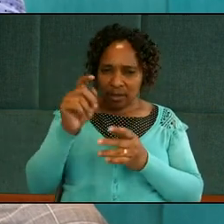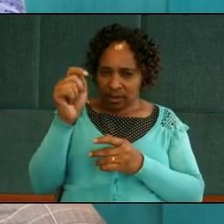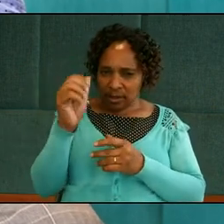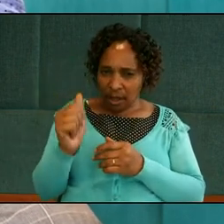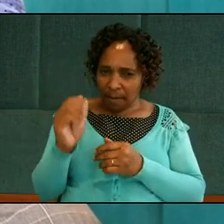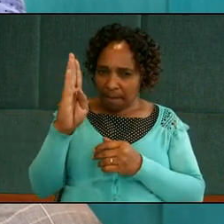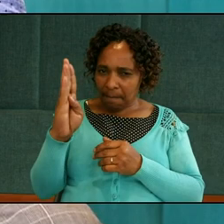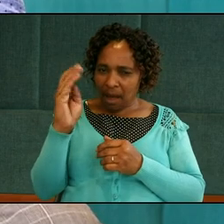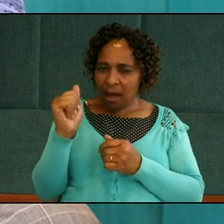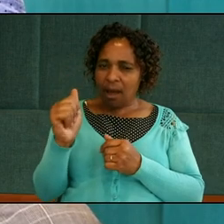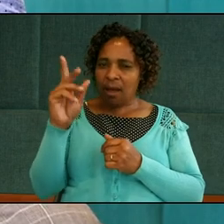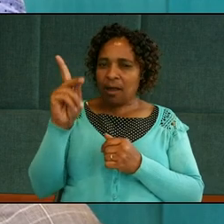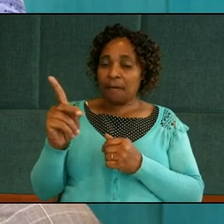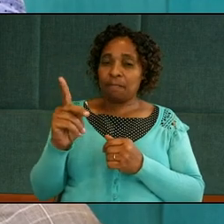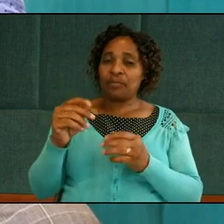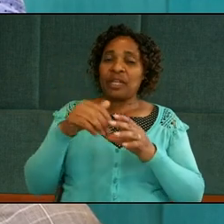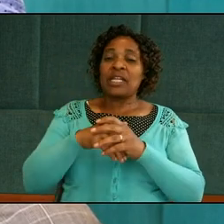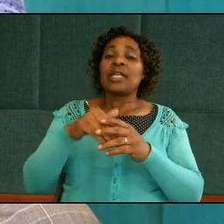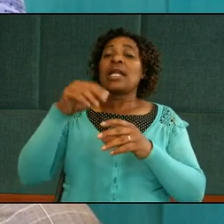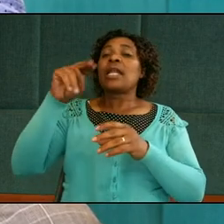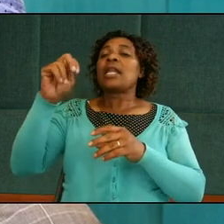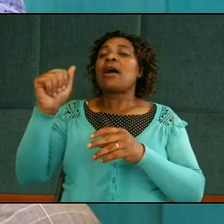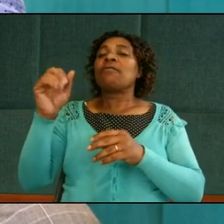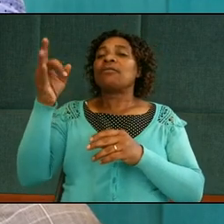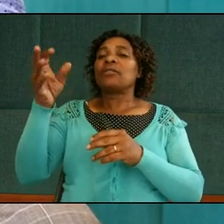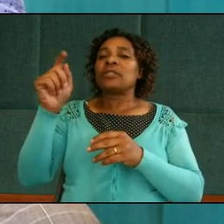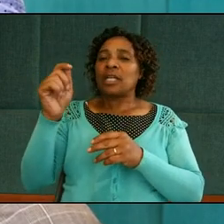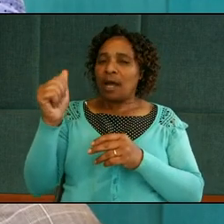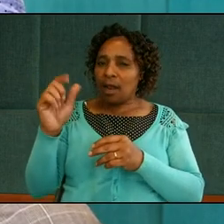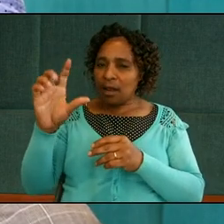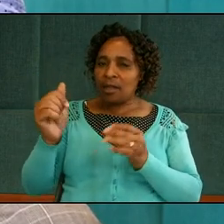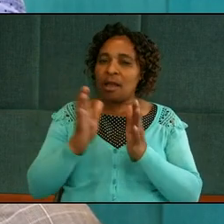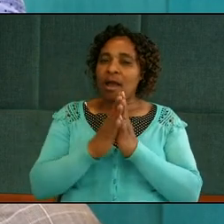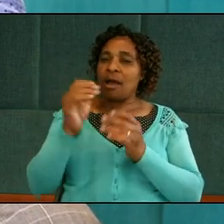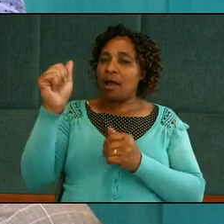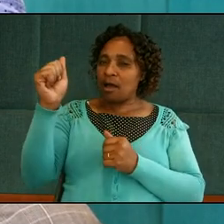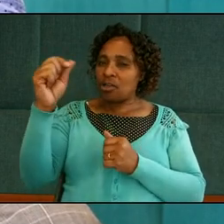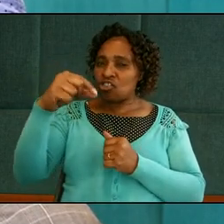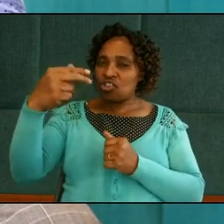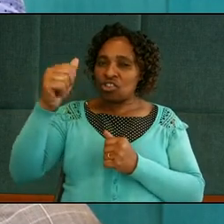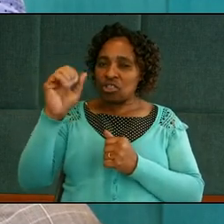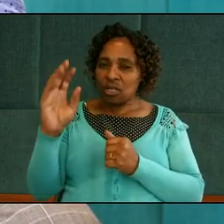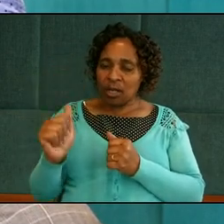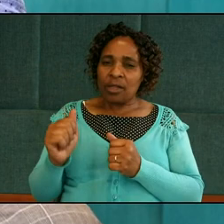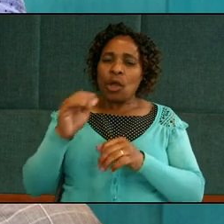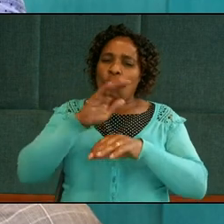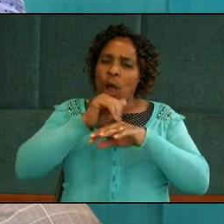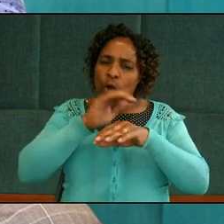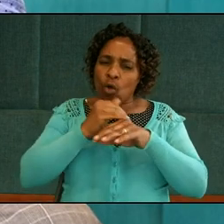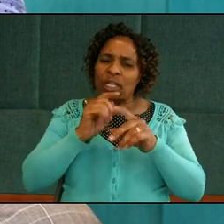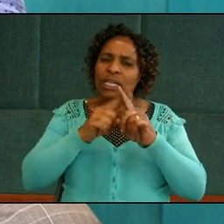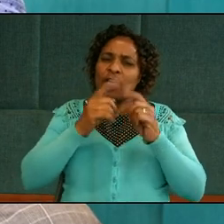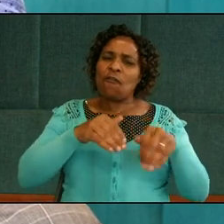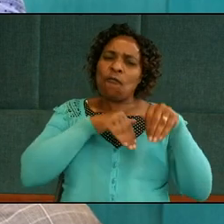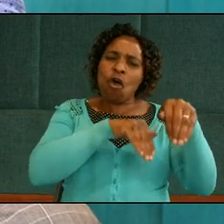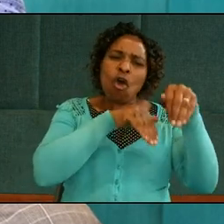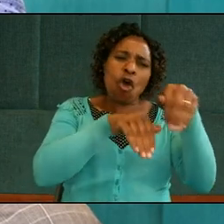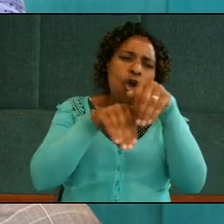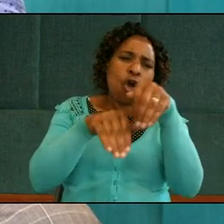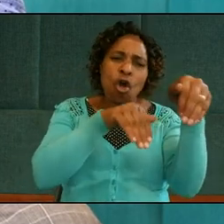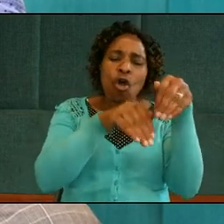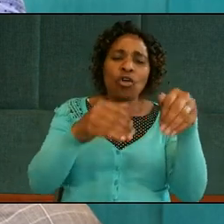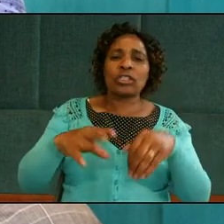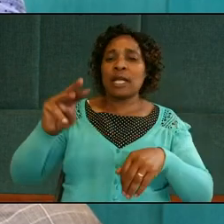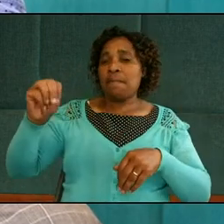from Naphtali, Asher, and all Manasseh were called out, and they pursued the Midianites. Gideon